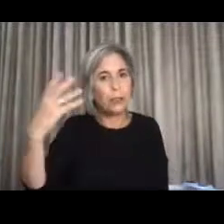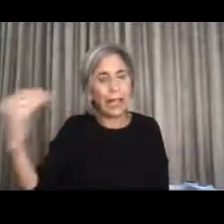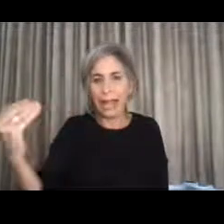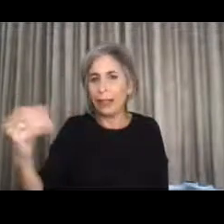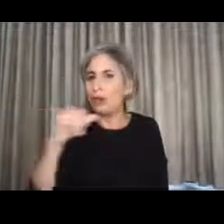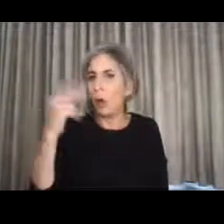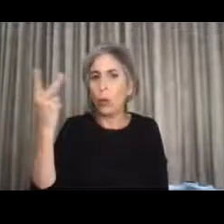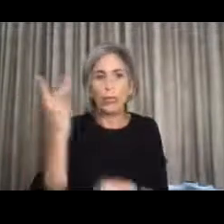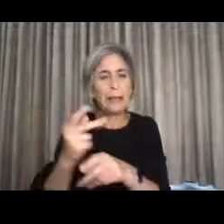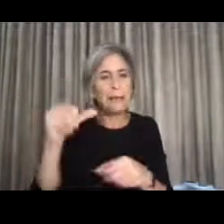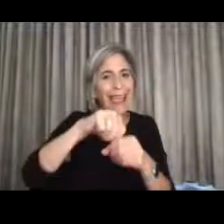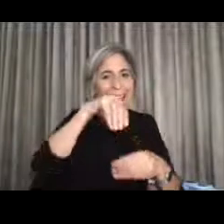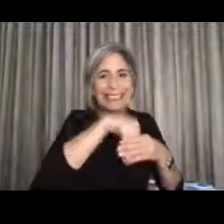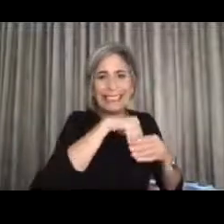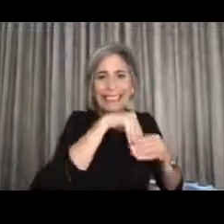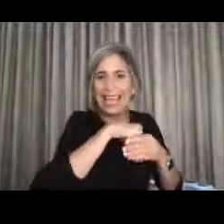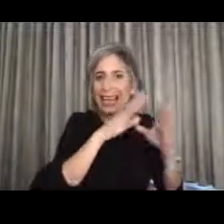indoors.